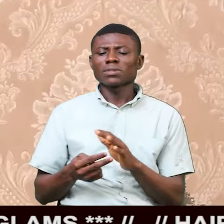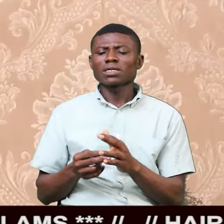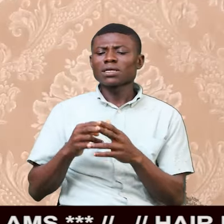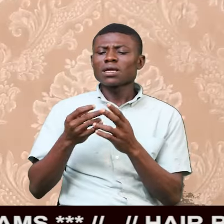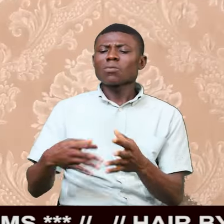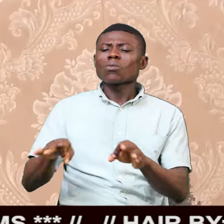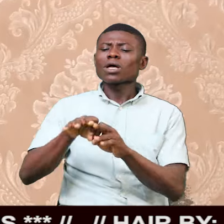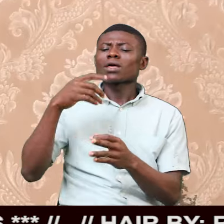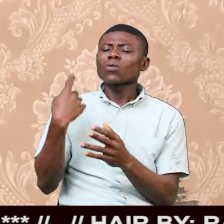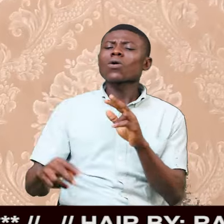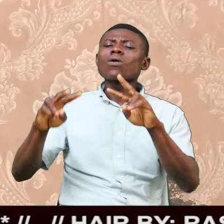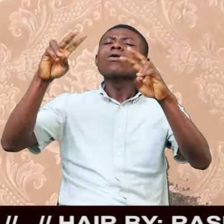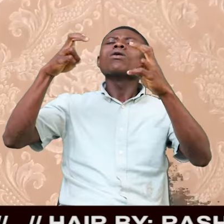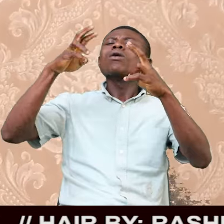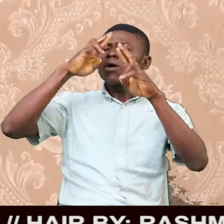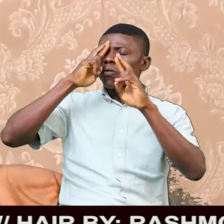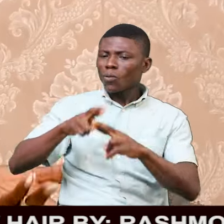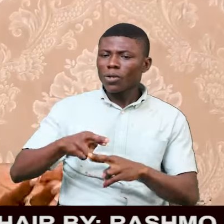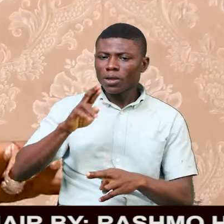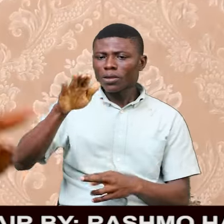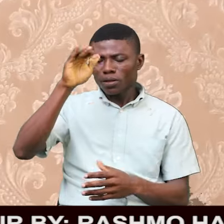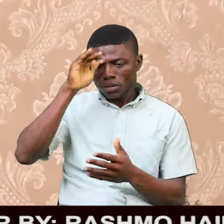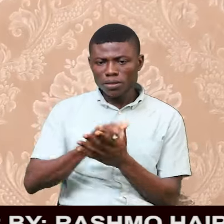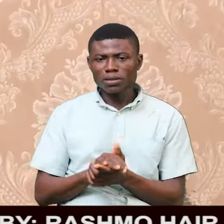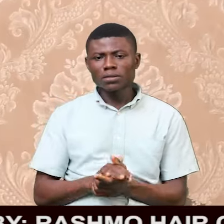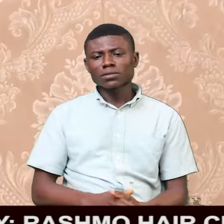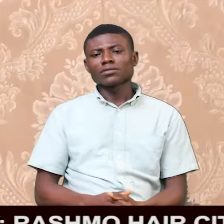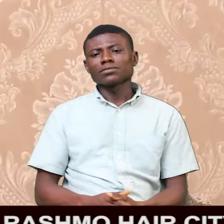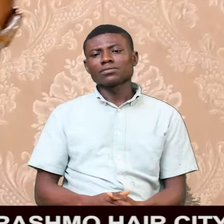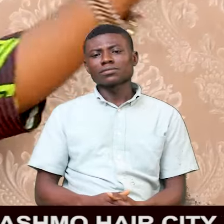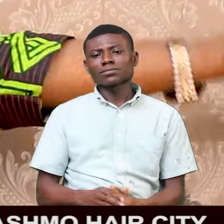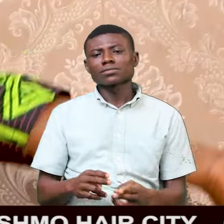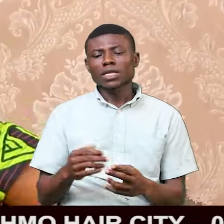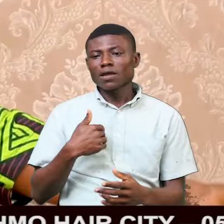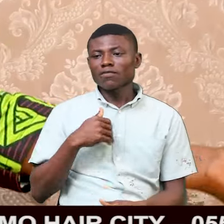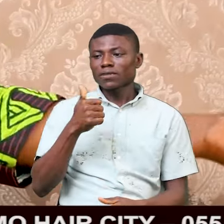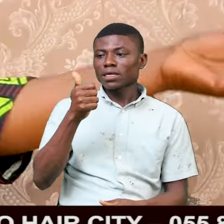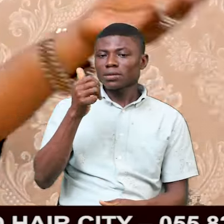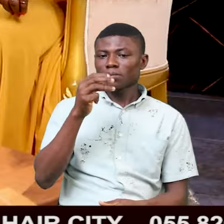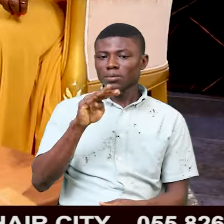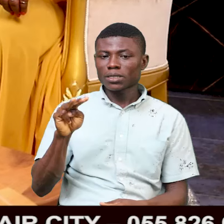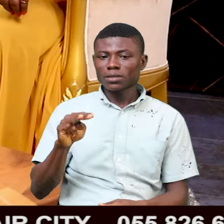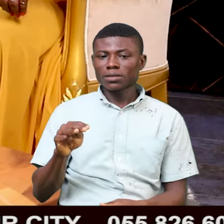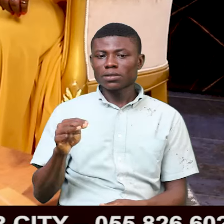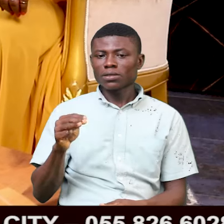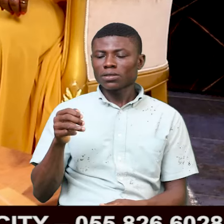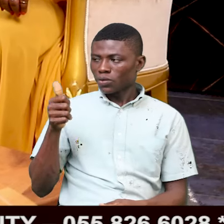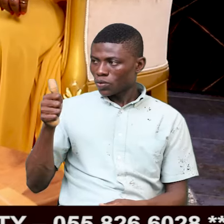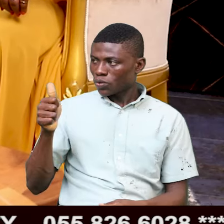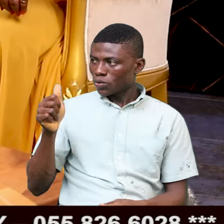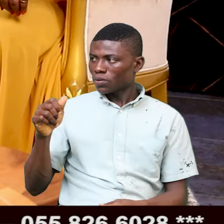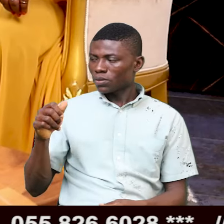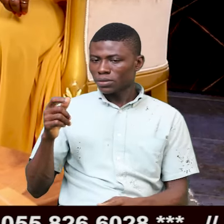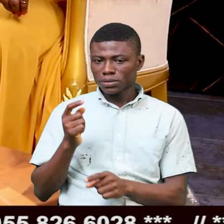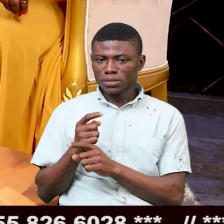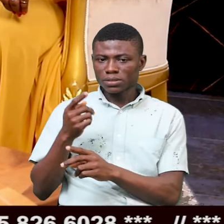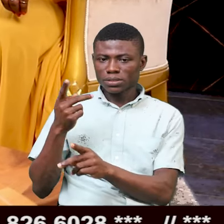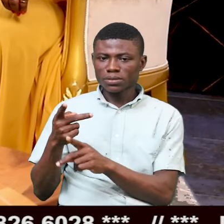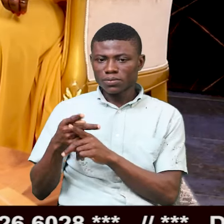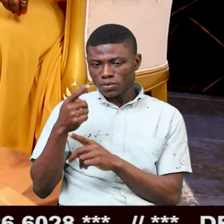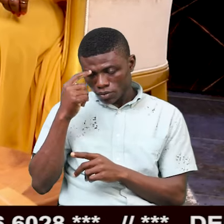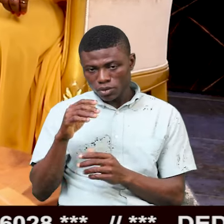Submission. That is the word. Who submit here? Ah, so what 10 million? Ma o se fa to o mame